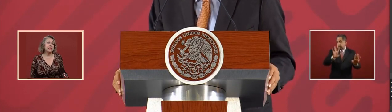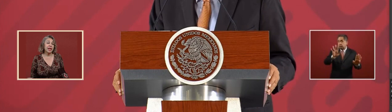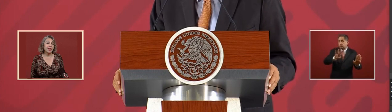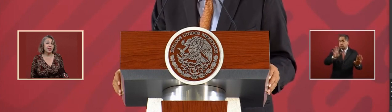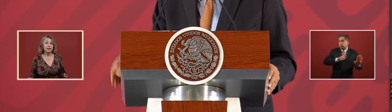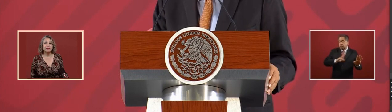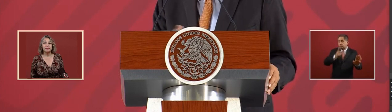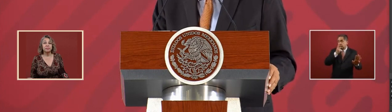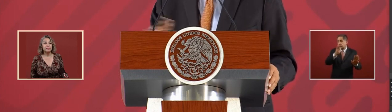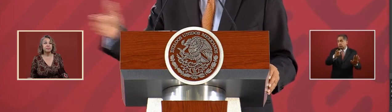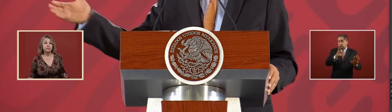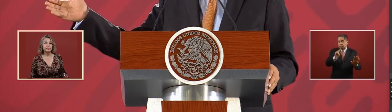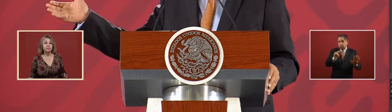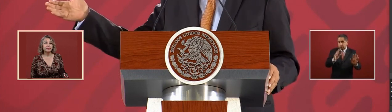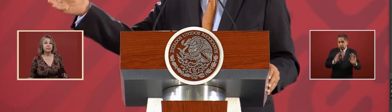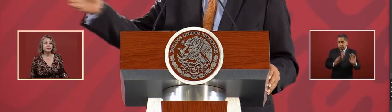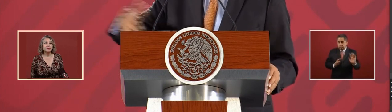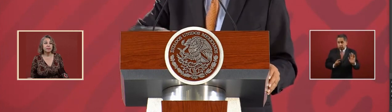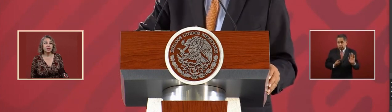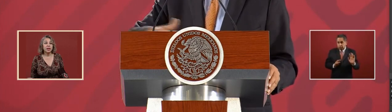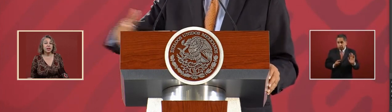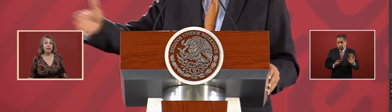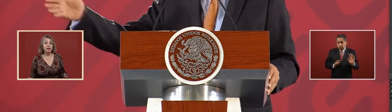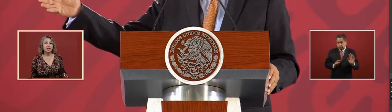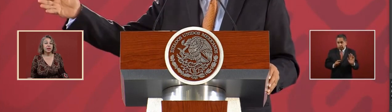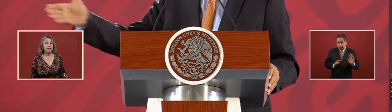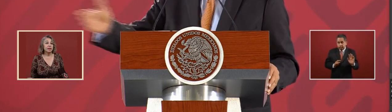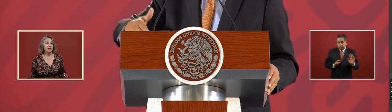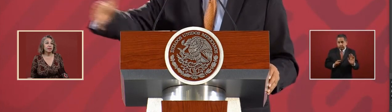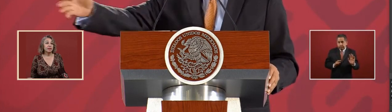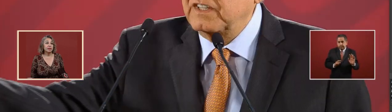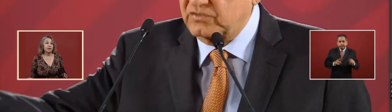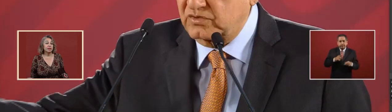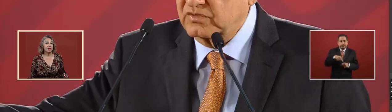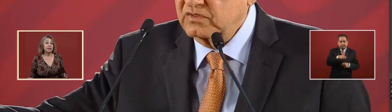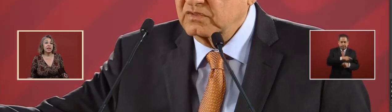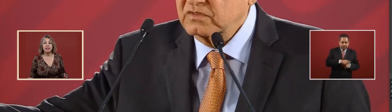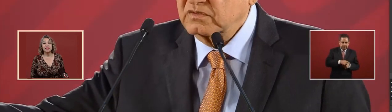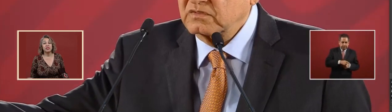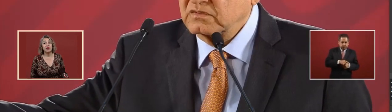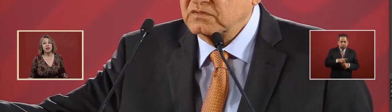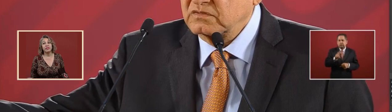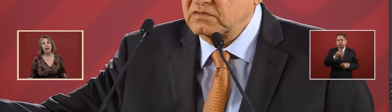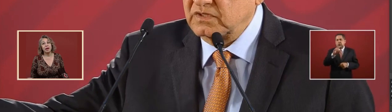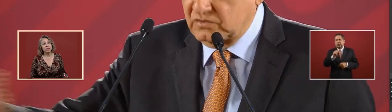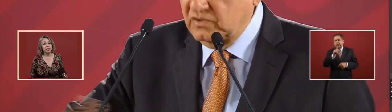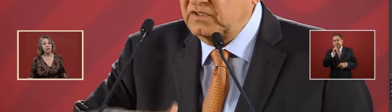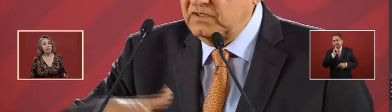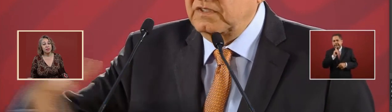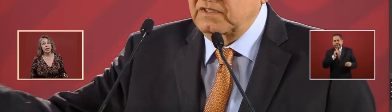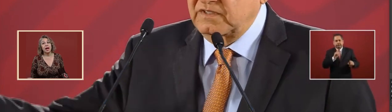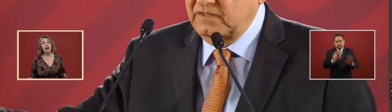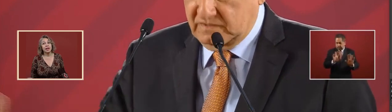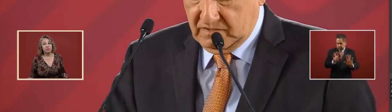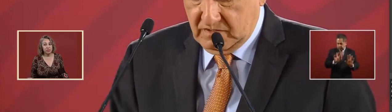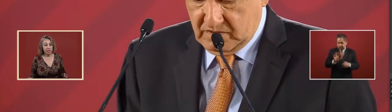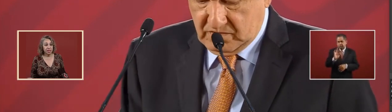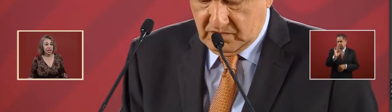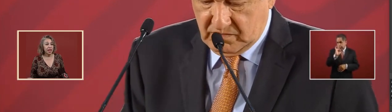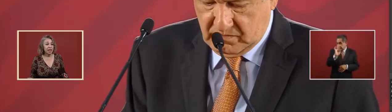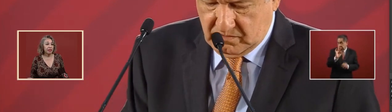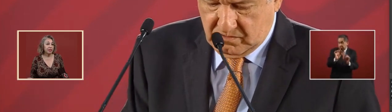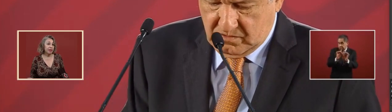not saying que no pudo suceder esto. That this could not have happened. Estoy, I am